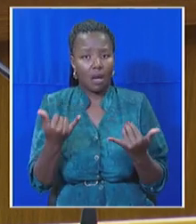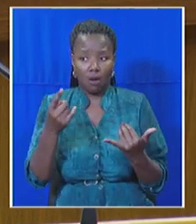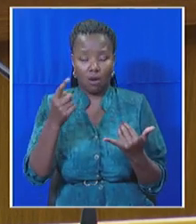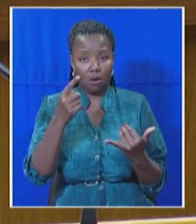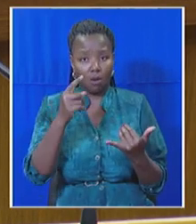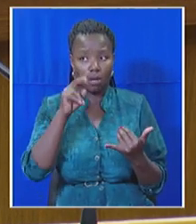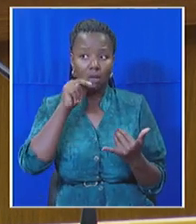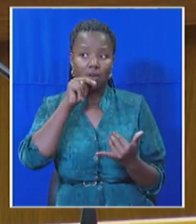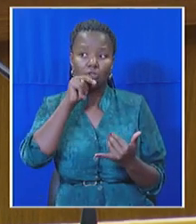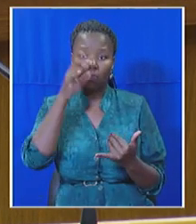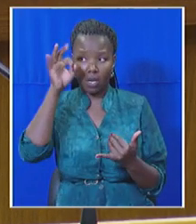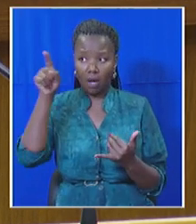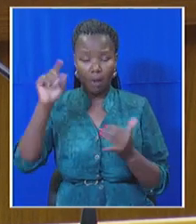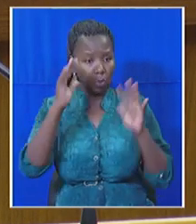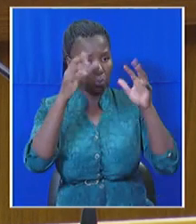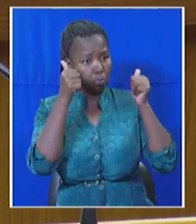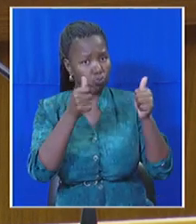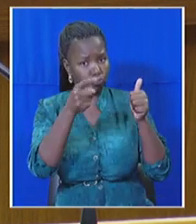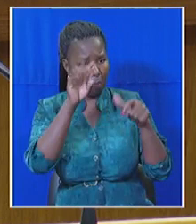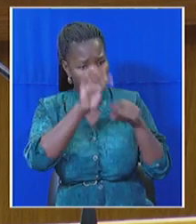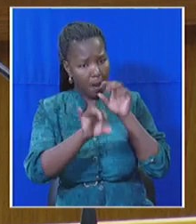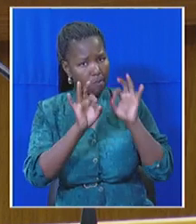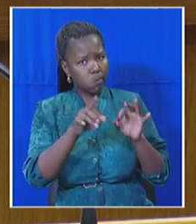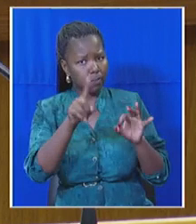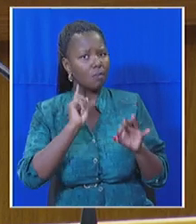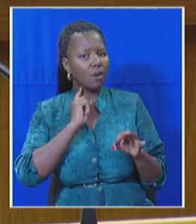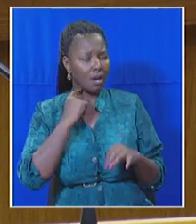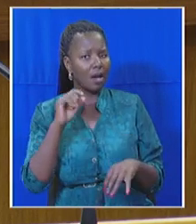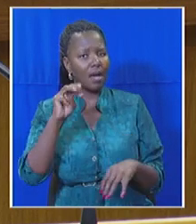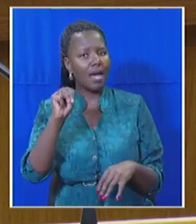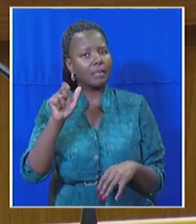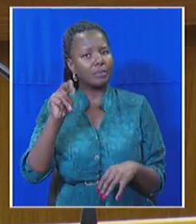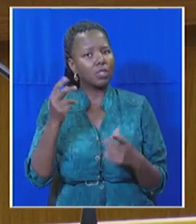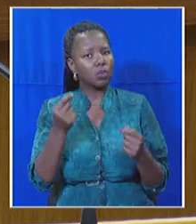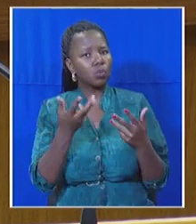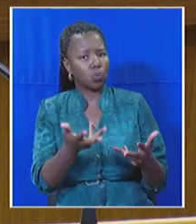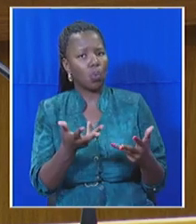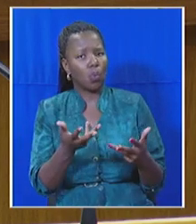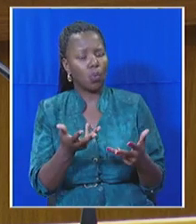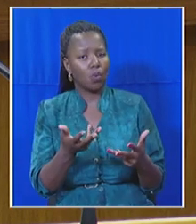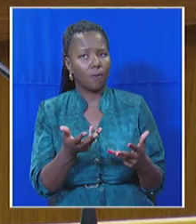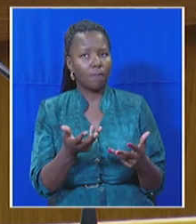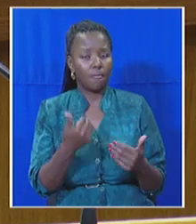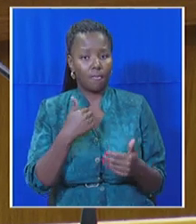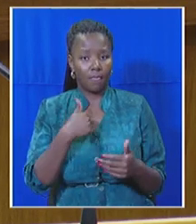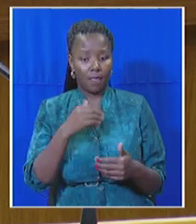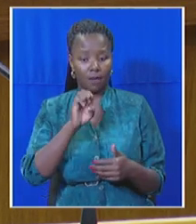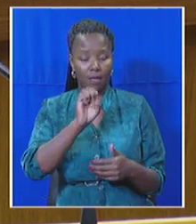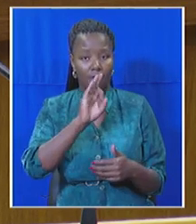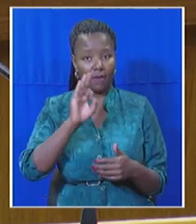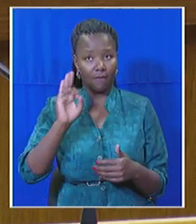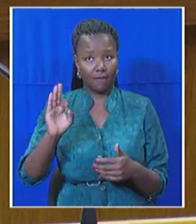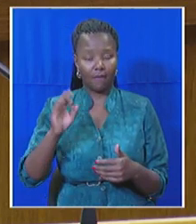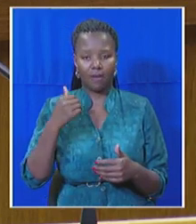of Nigeria for such progressive steps to deal with lawlessness by MTN. The